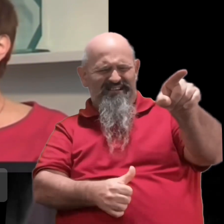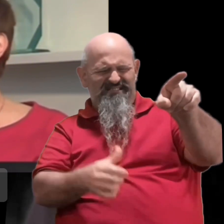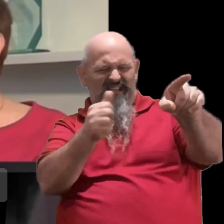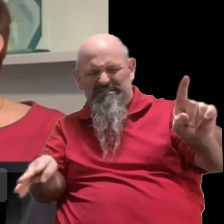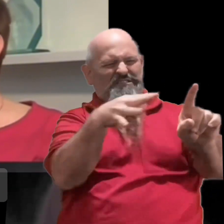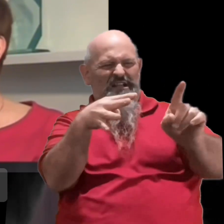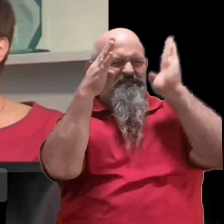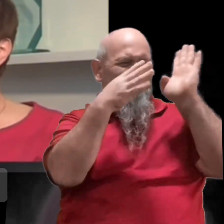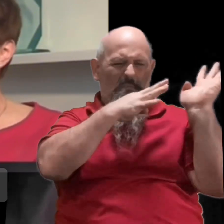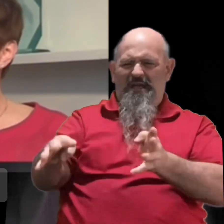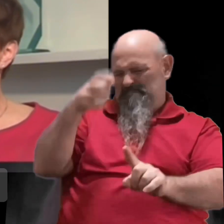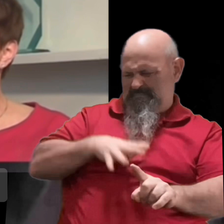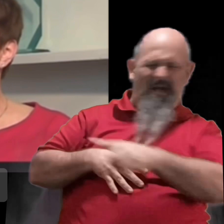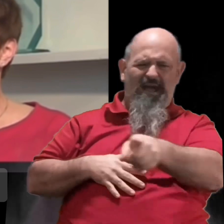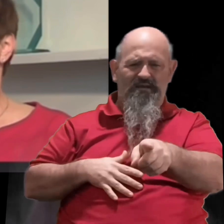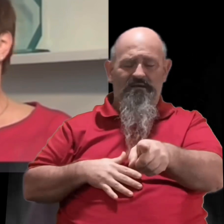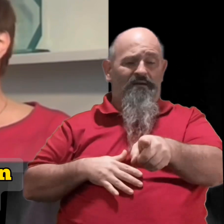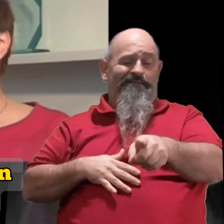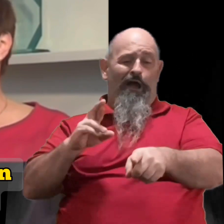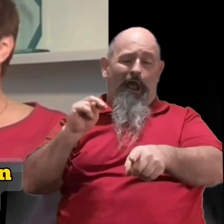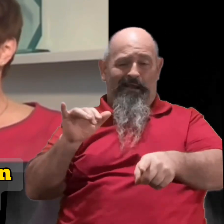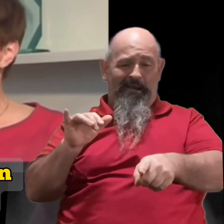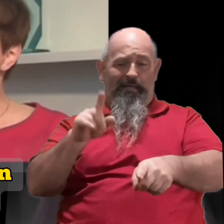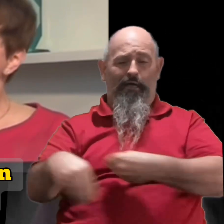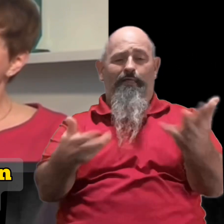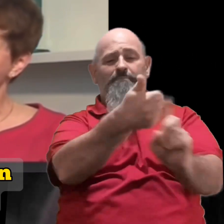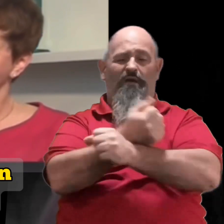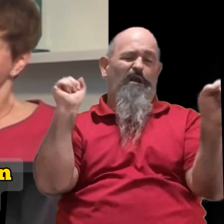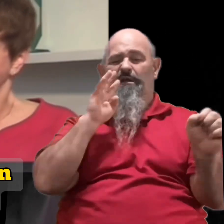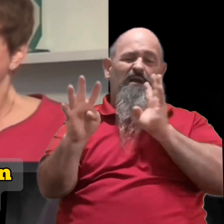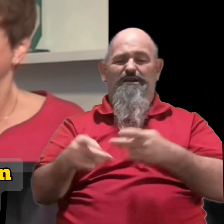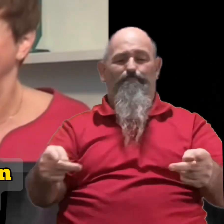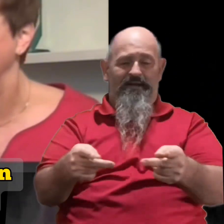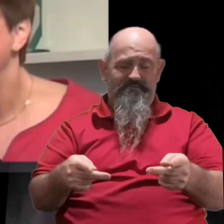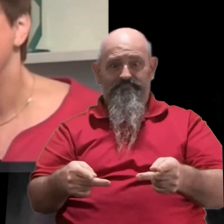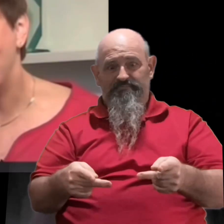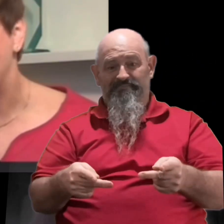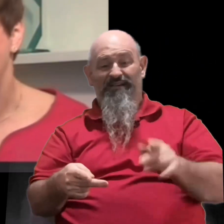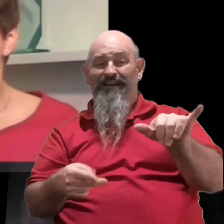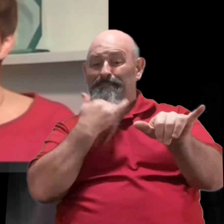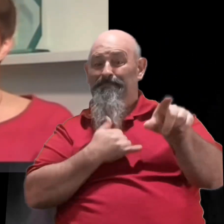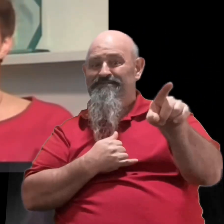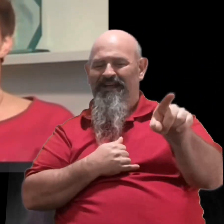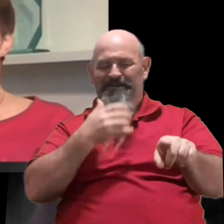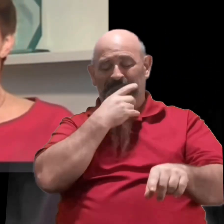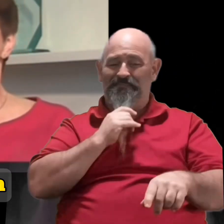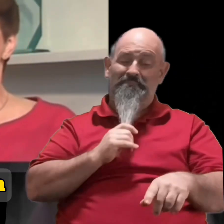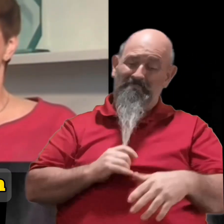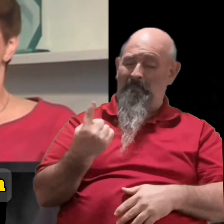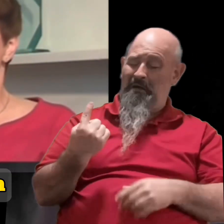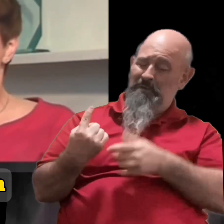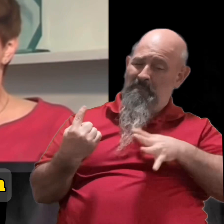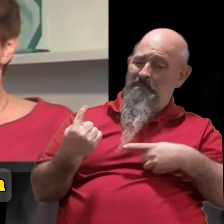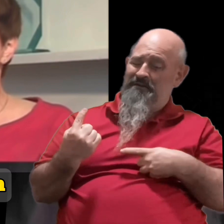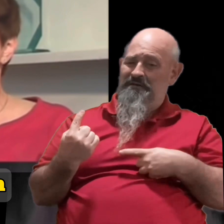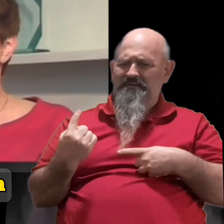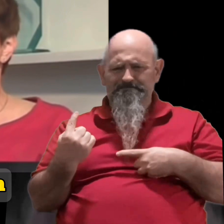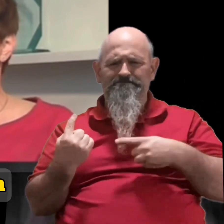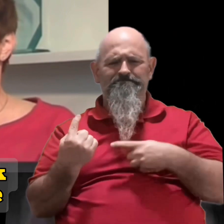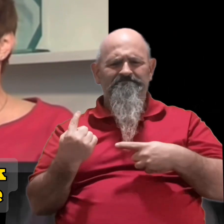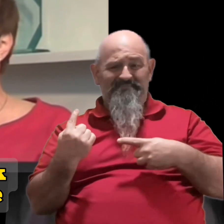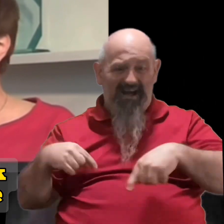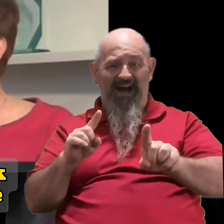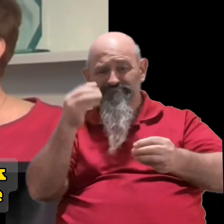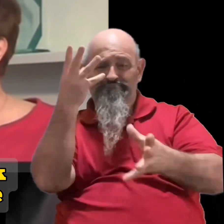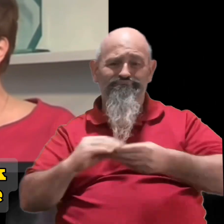I was taking the attention away from men. The irony was we'd given them all free places. That was a mistake. But one of the women